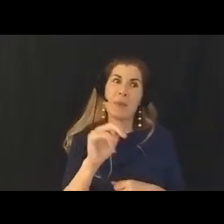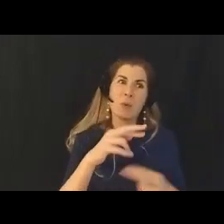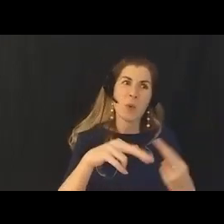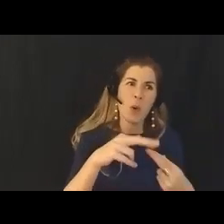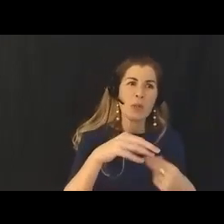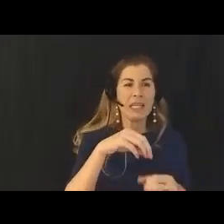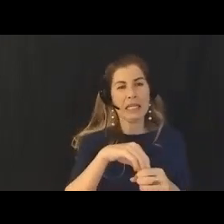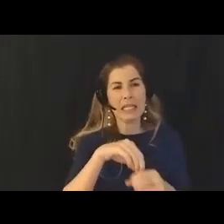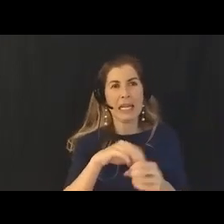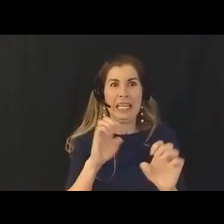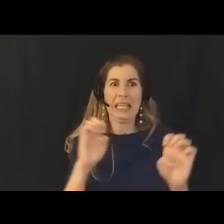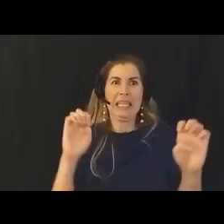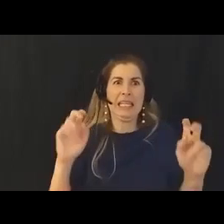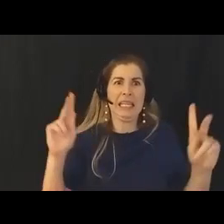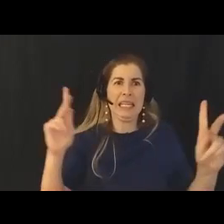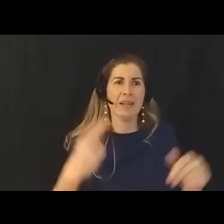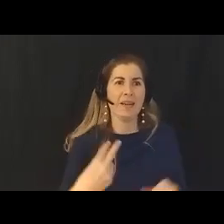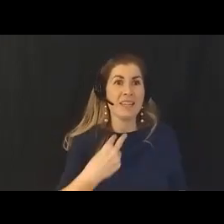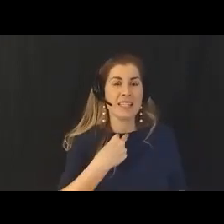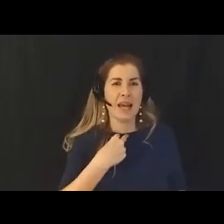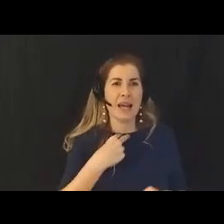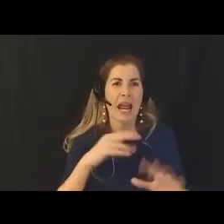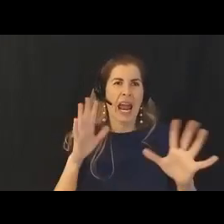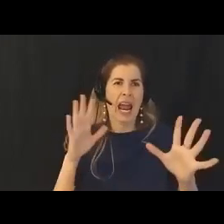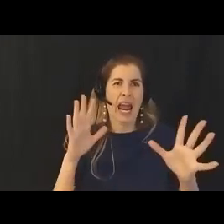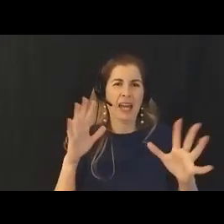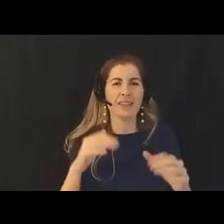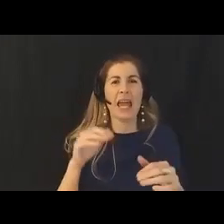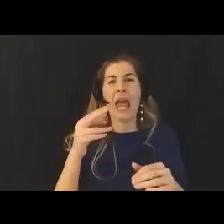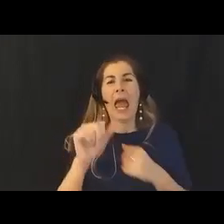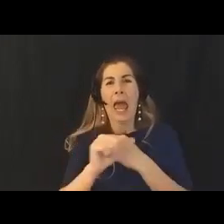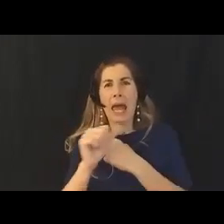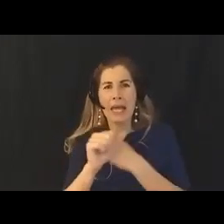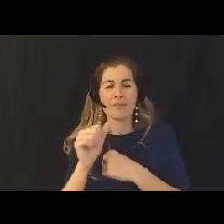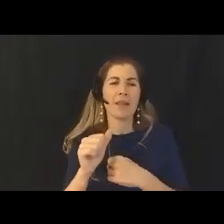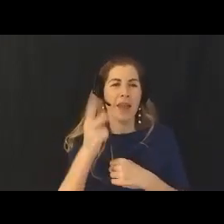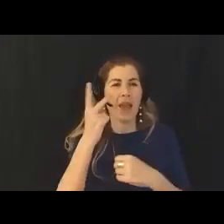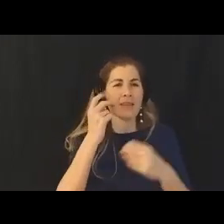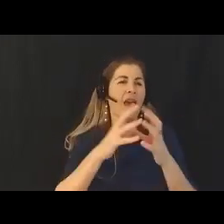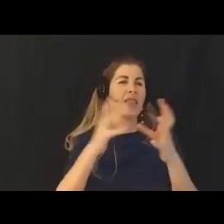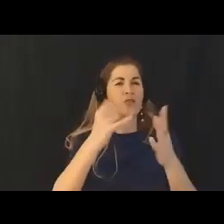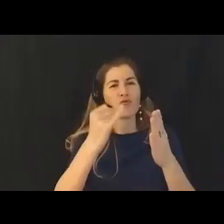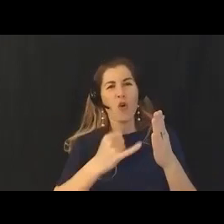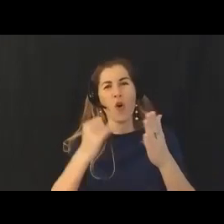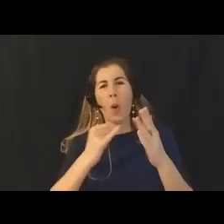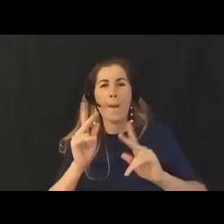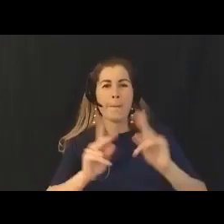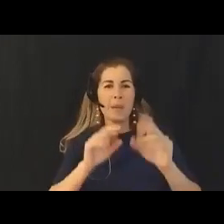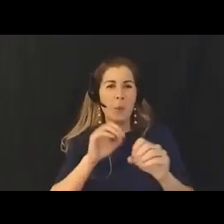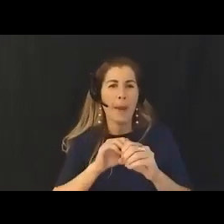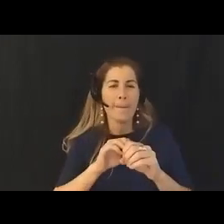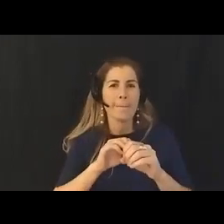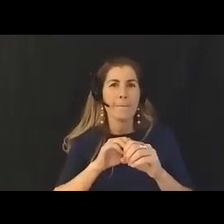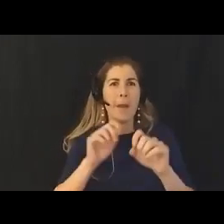inside, eek, stuck, gah, hazmat. And I see lots of drawings of people in boxes